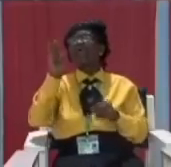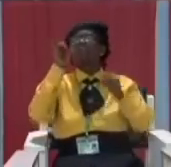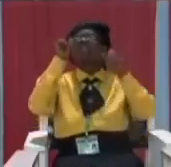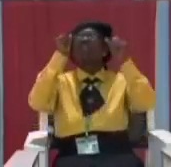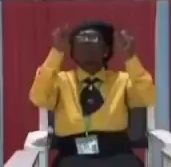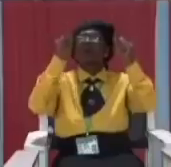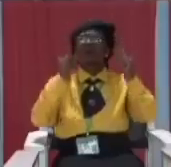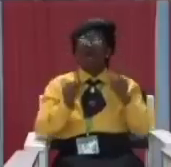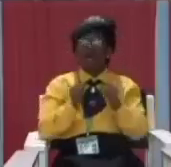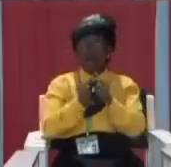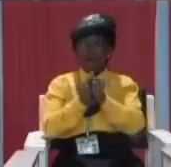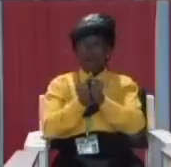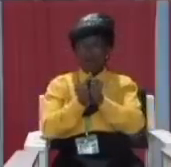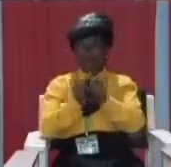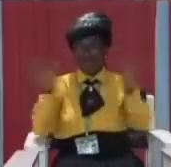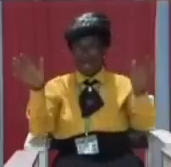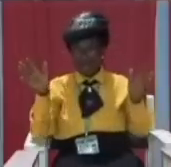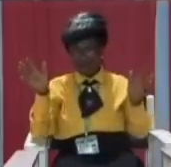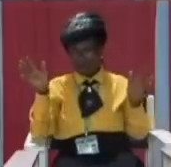And with that,